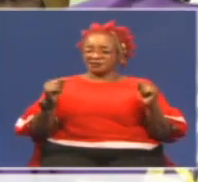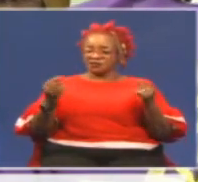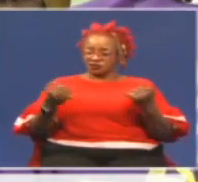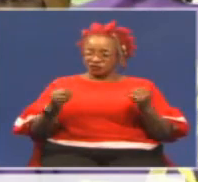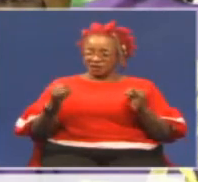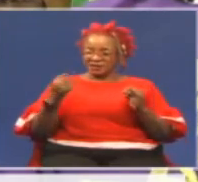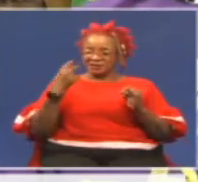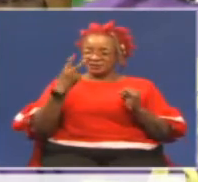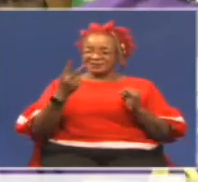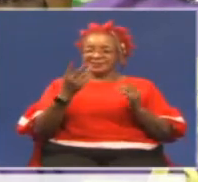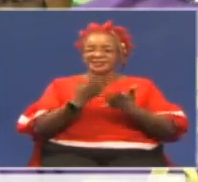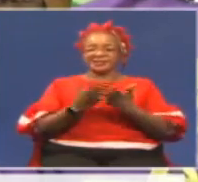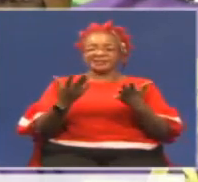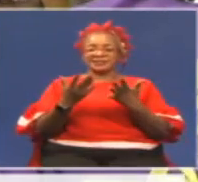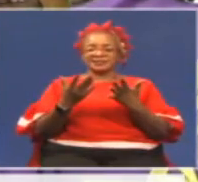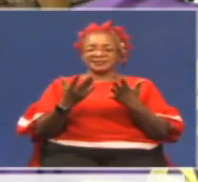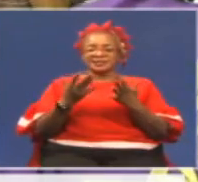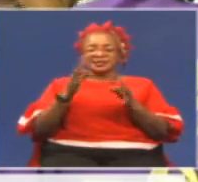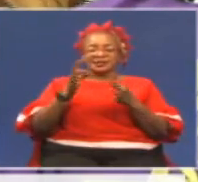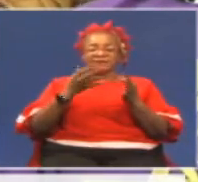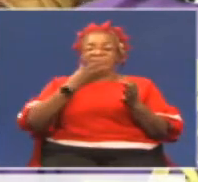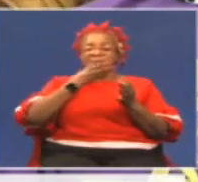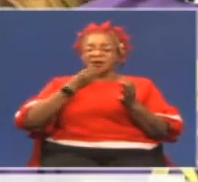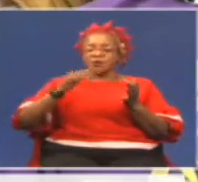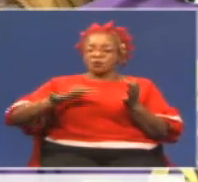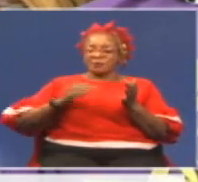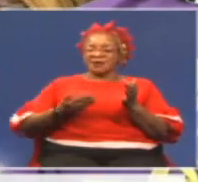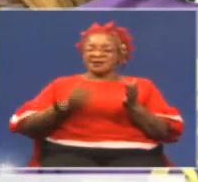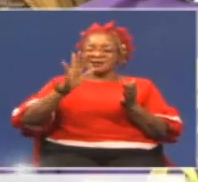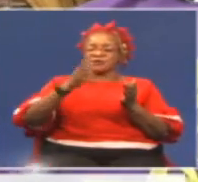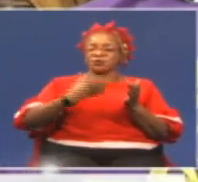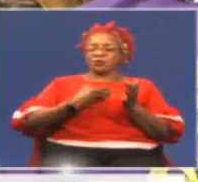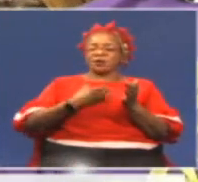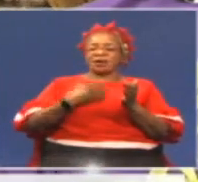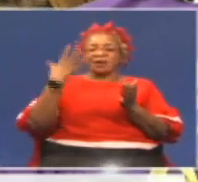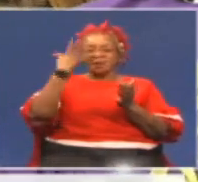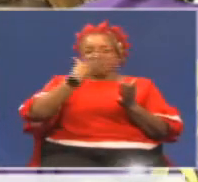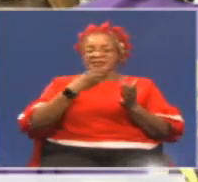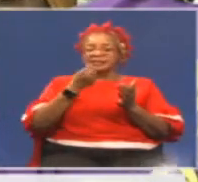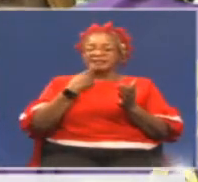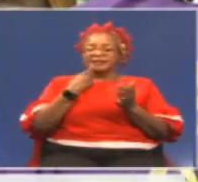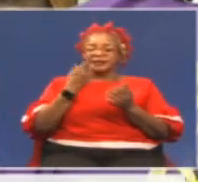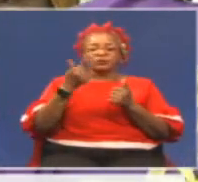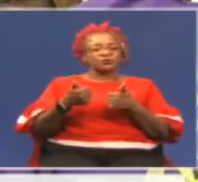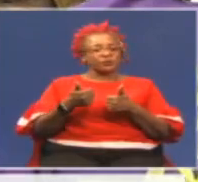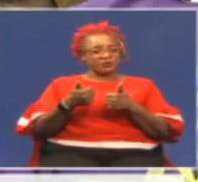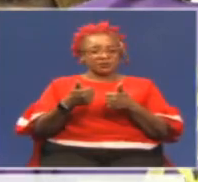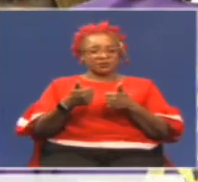beginnings of things. He created man and woman in his own image and he said it was good.